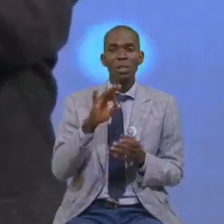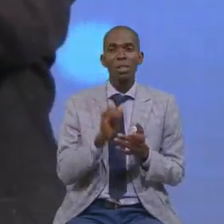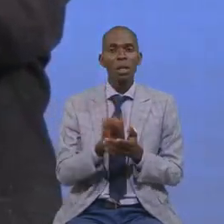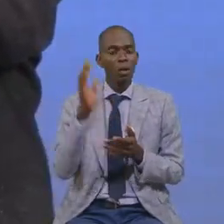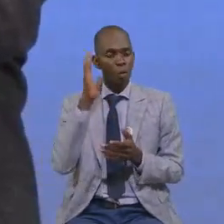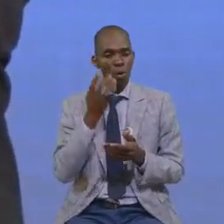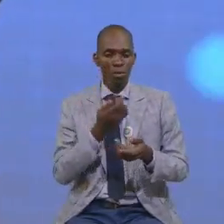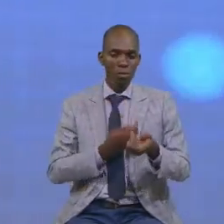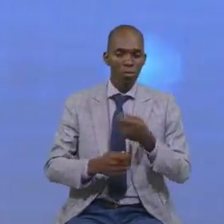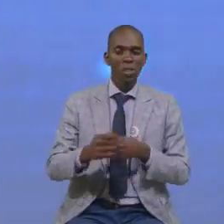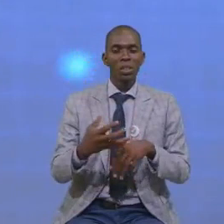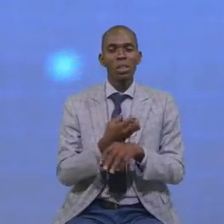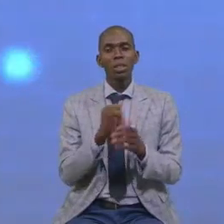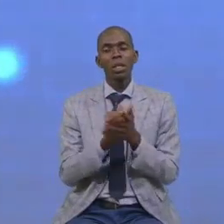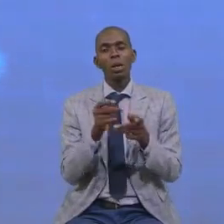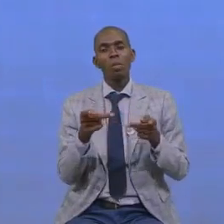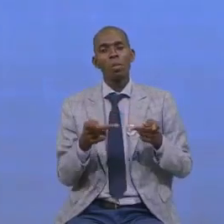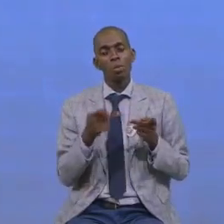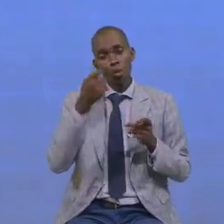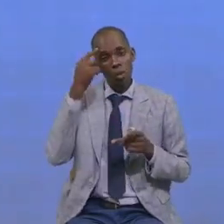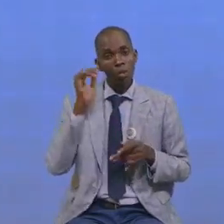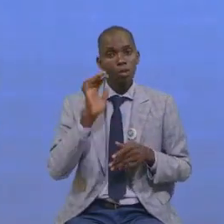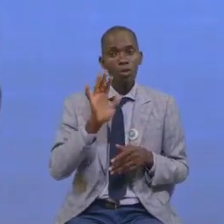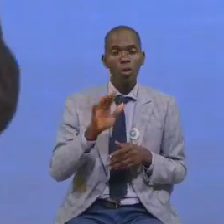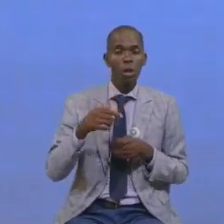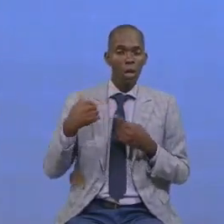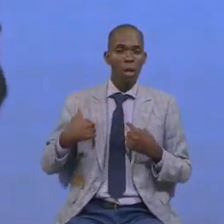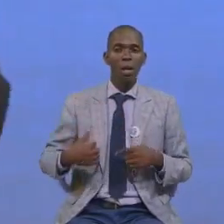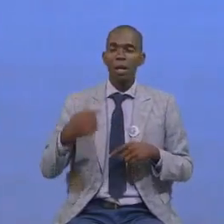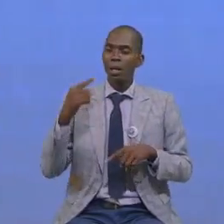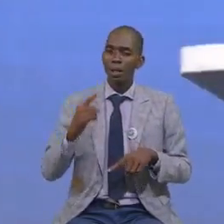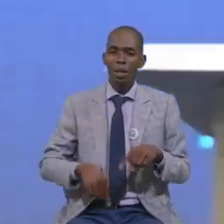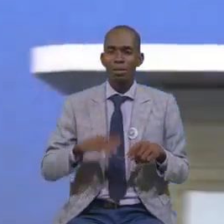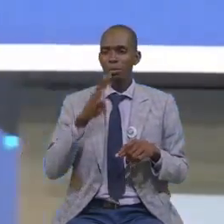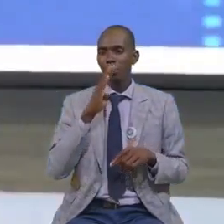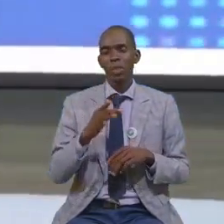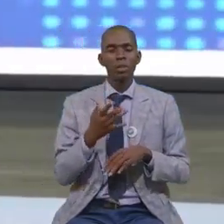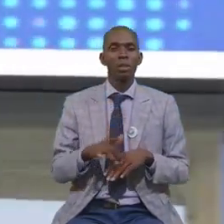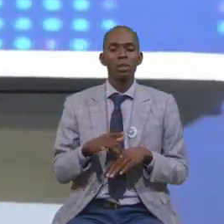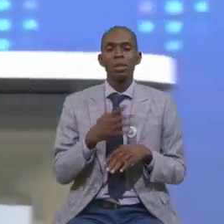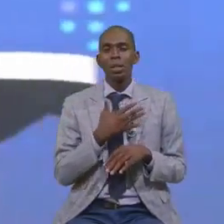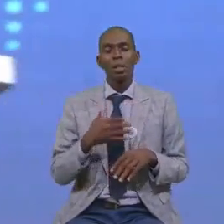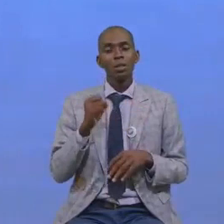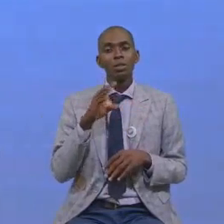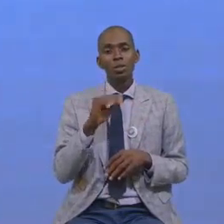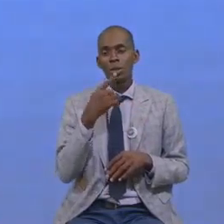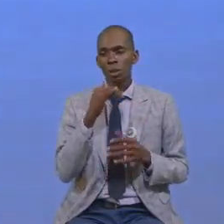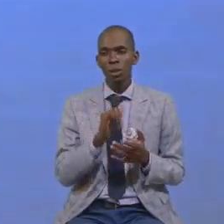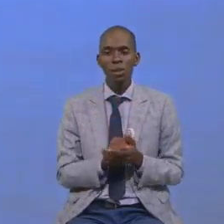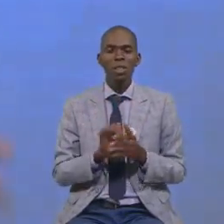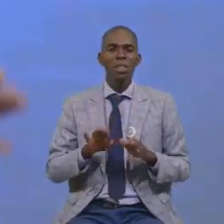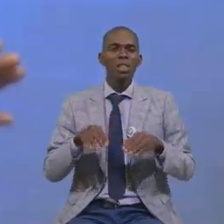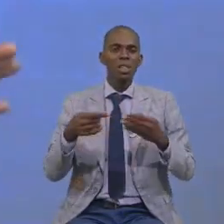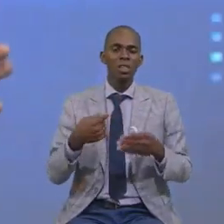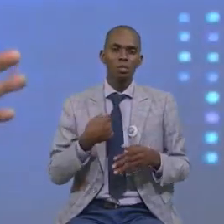place, because your heart cannot be vacant. And so he said, give me your Holy